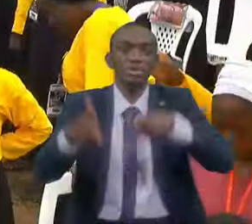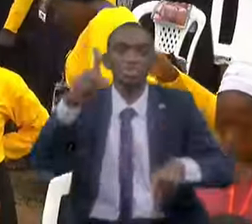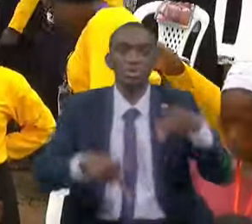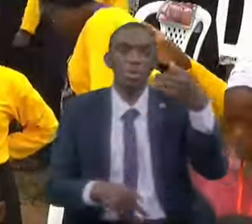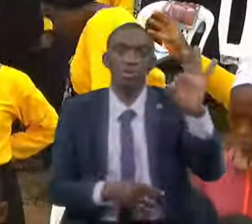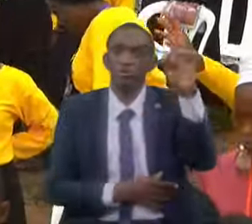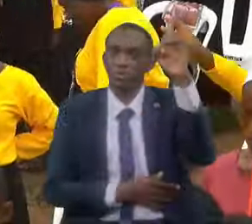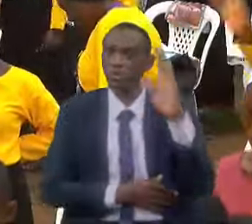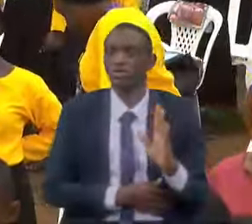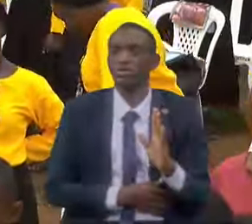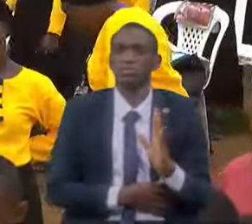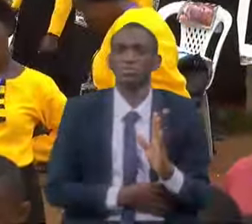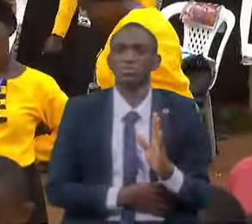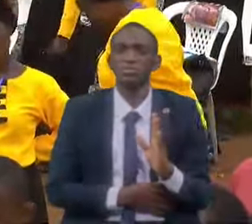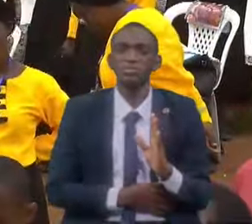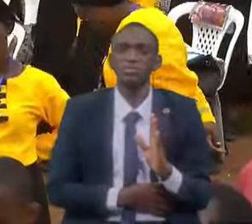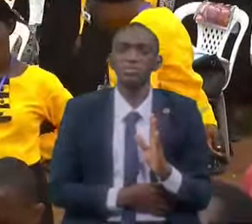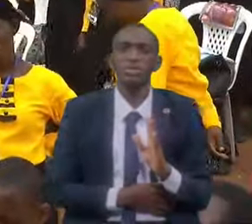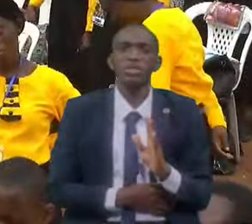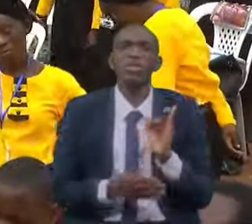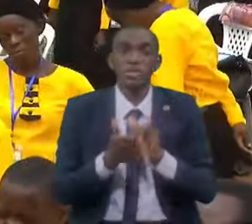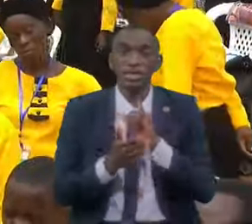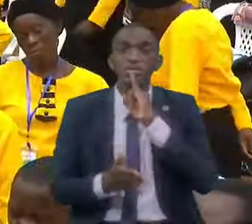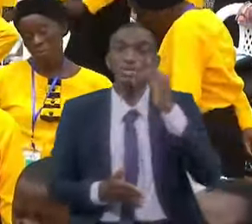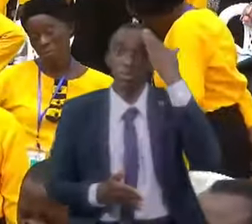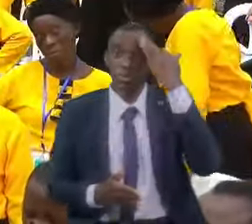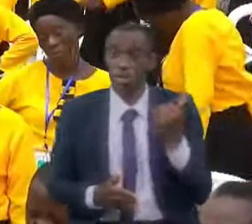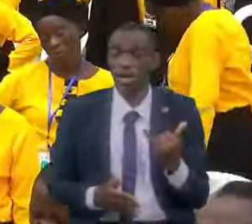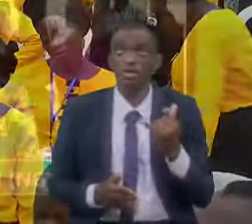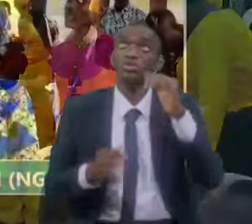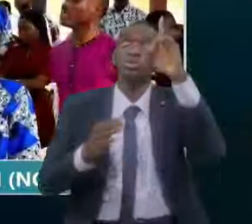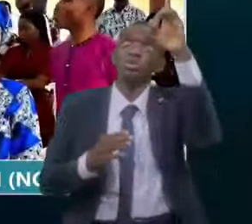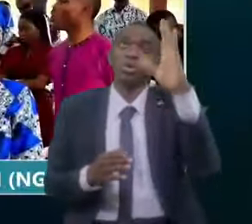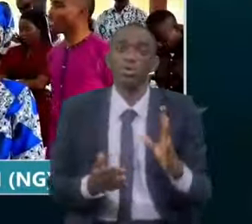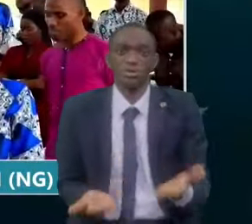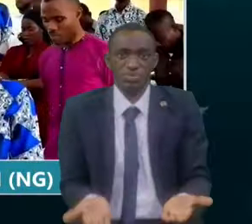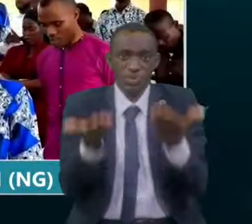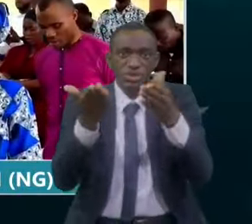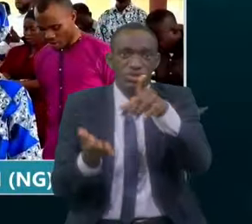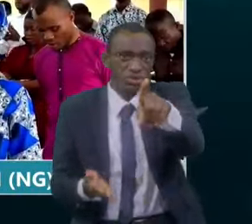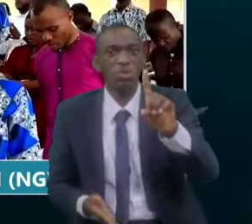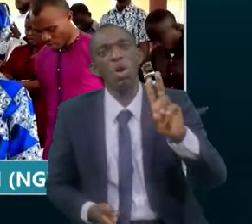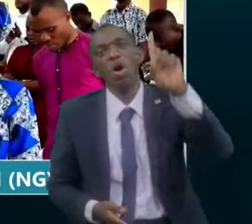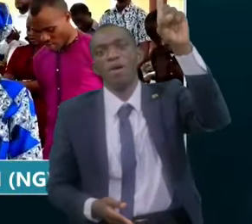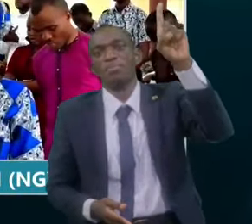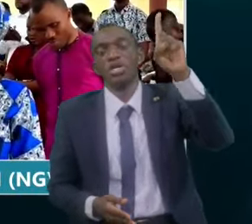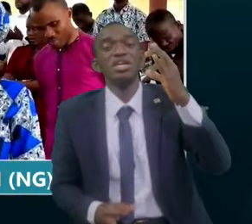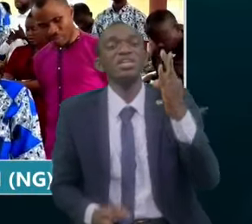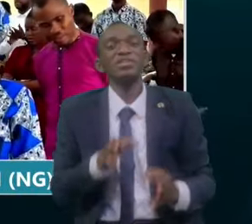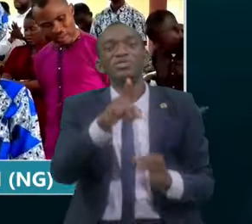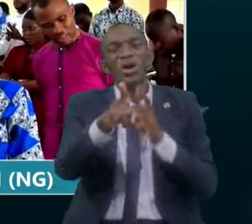That's why God has raised you up. you are doing anything less than